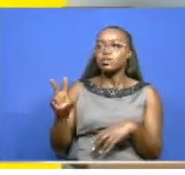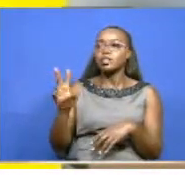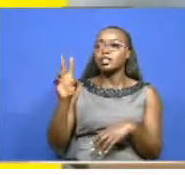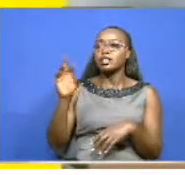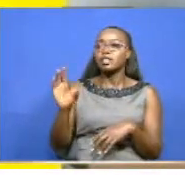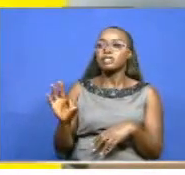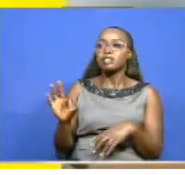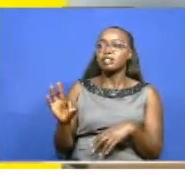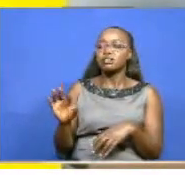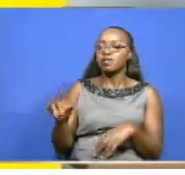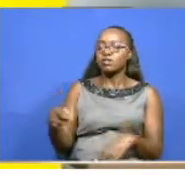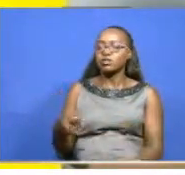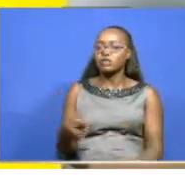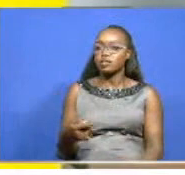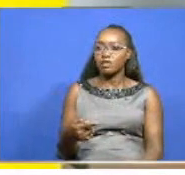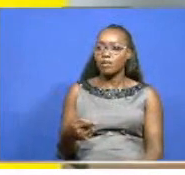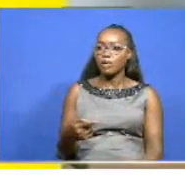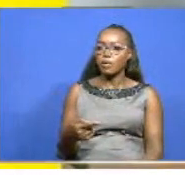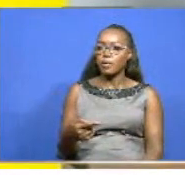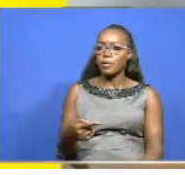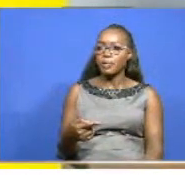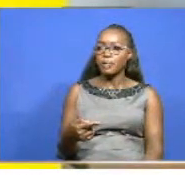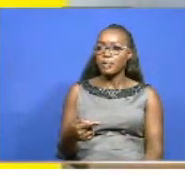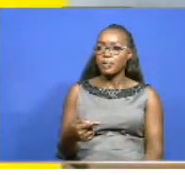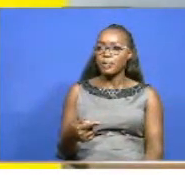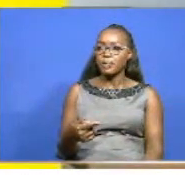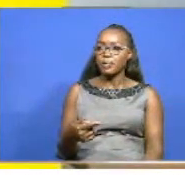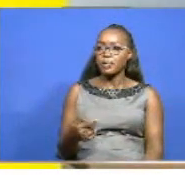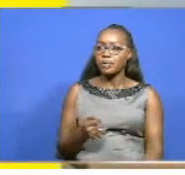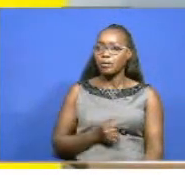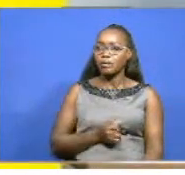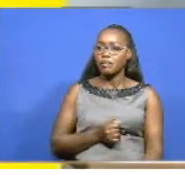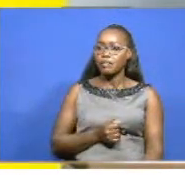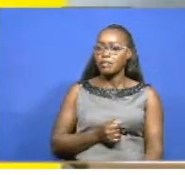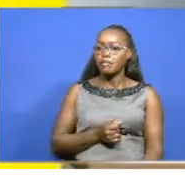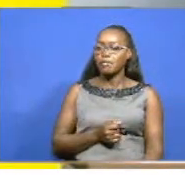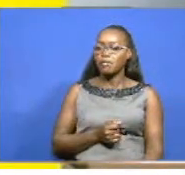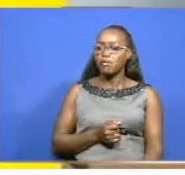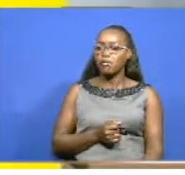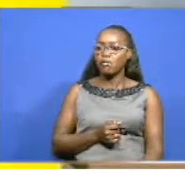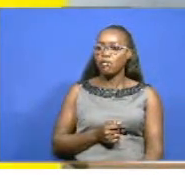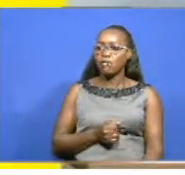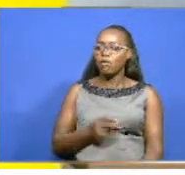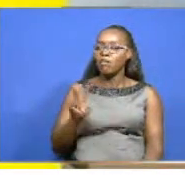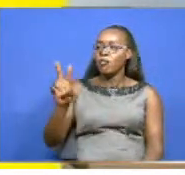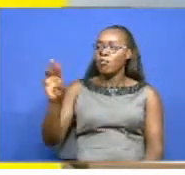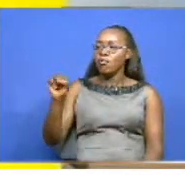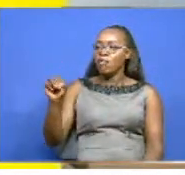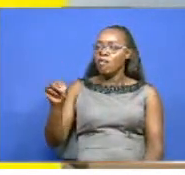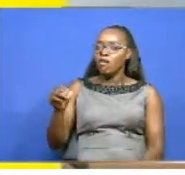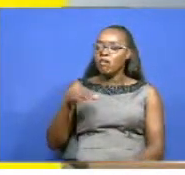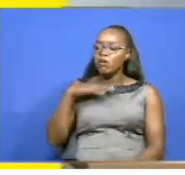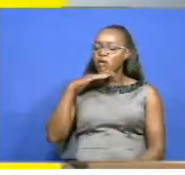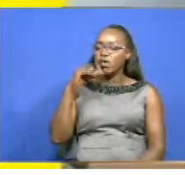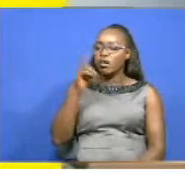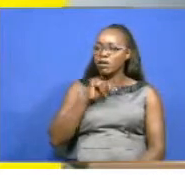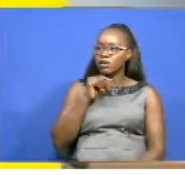123, I don't know, 1,000. So 100 million people were infected. Of that, 2 million died.